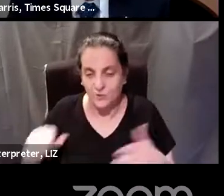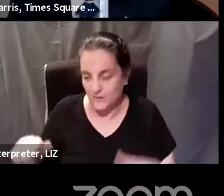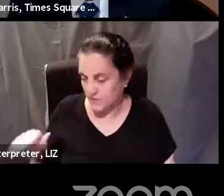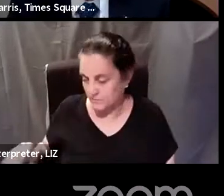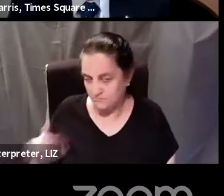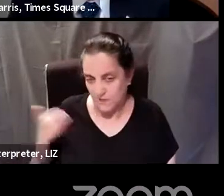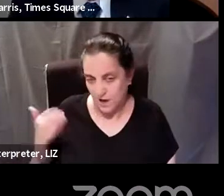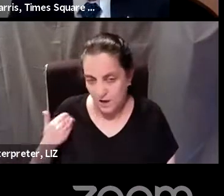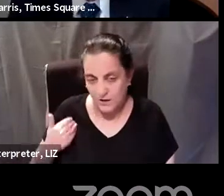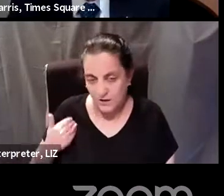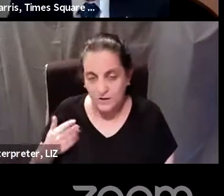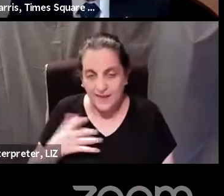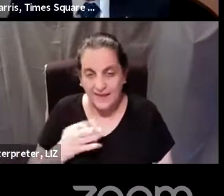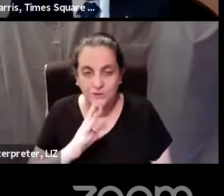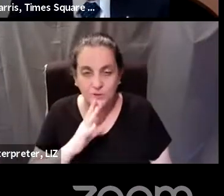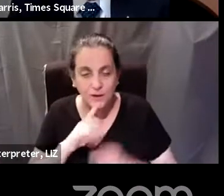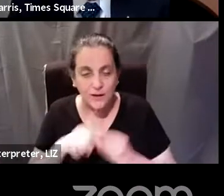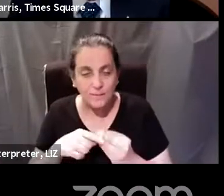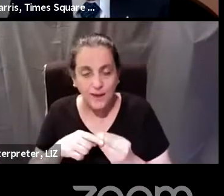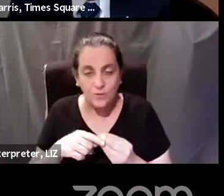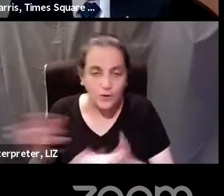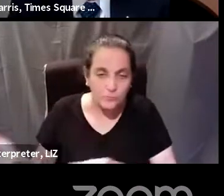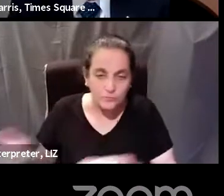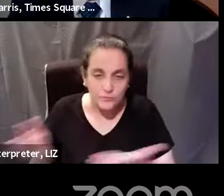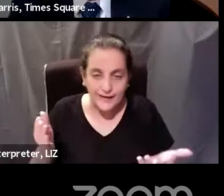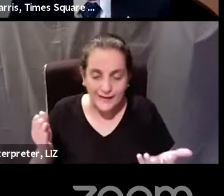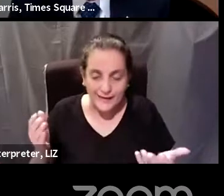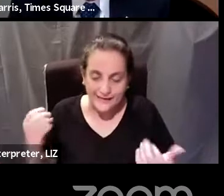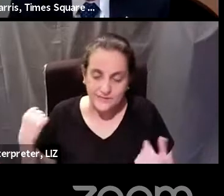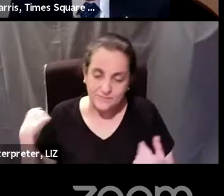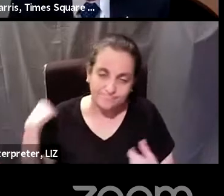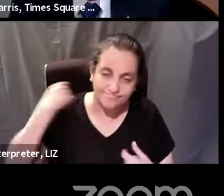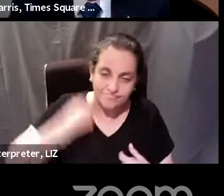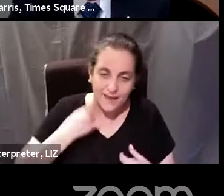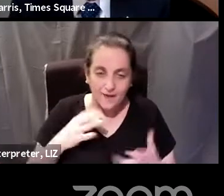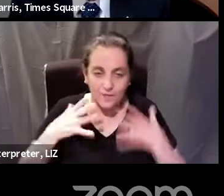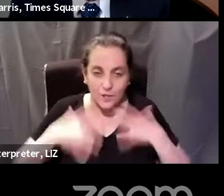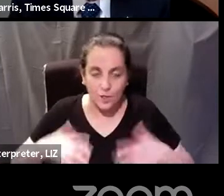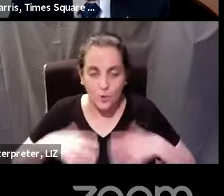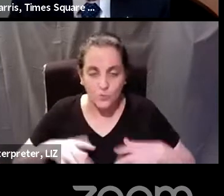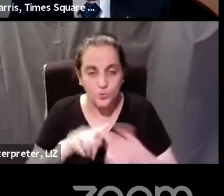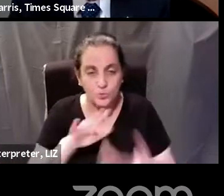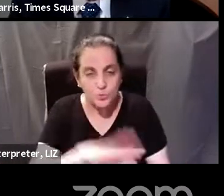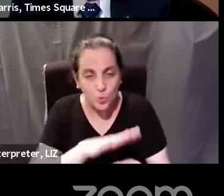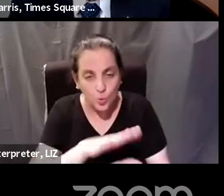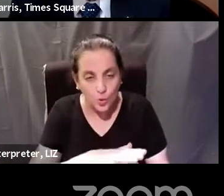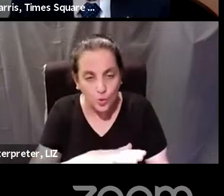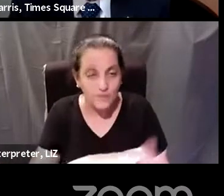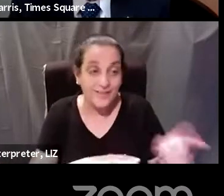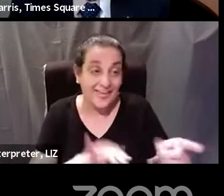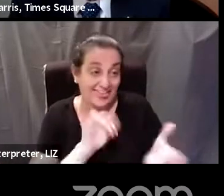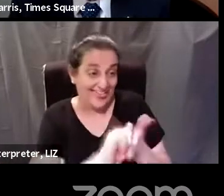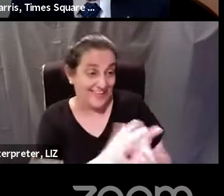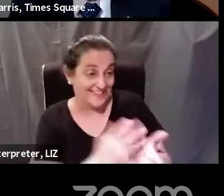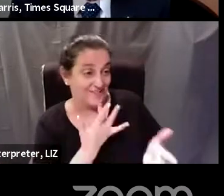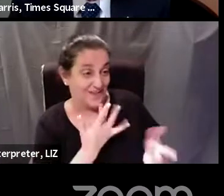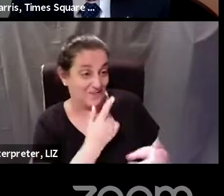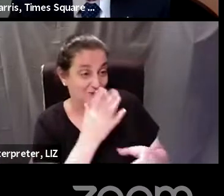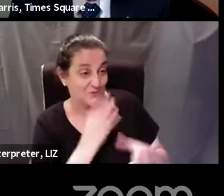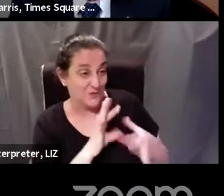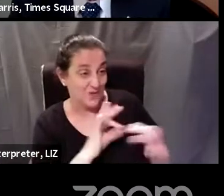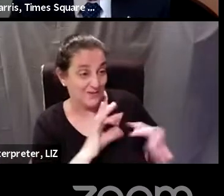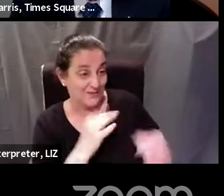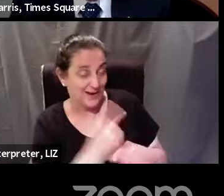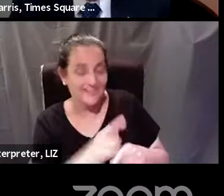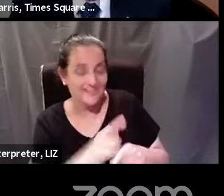remember him talking about bringing his garbage bag full of clothes to school so he wouldn't have favorite story. Yes. Well, I mean,